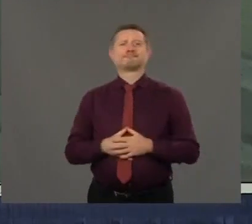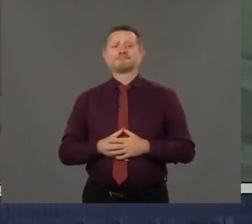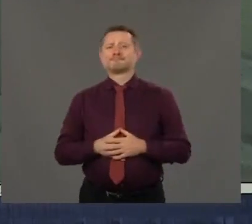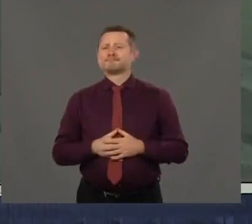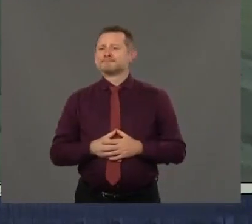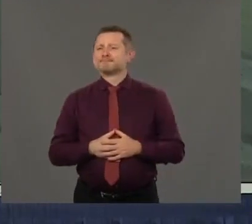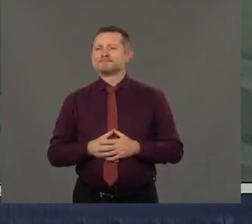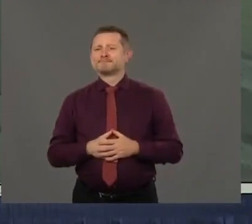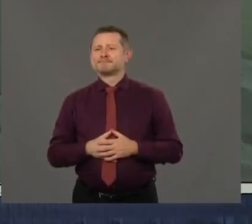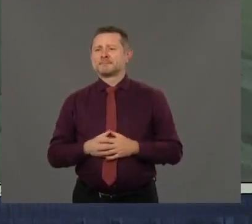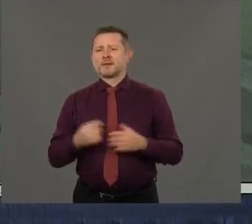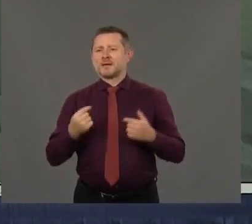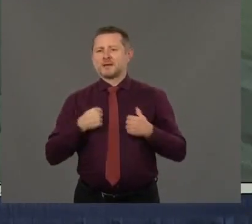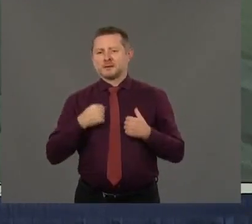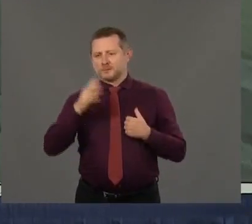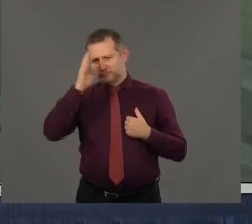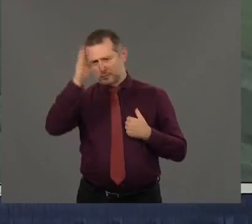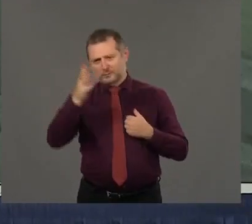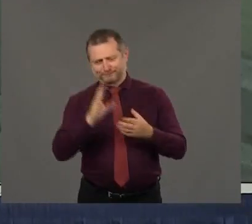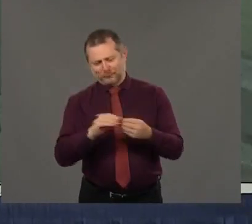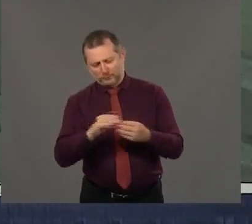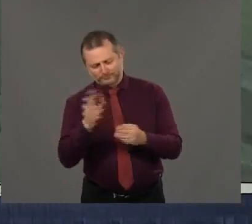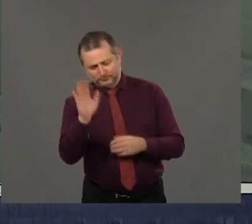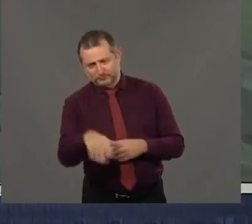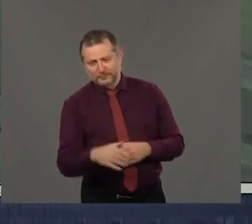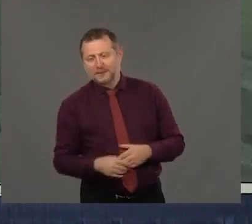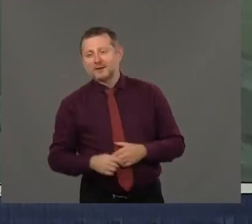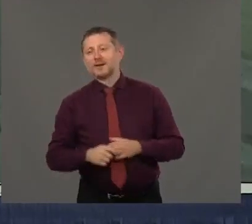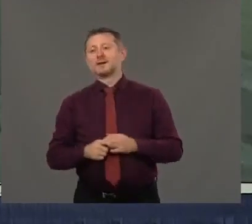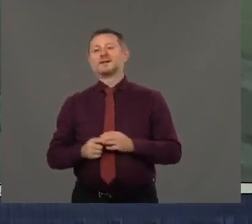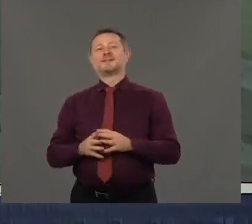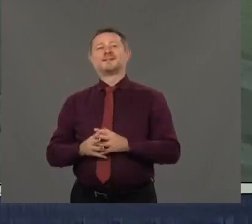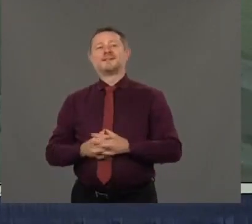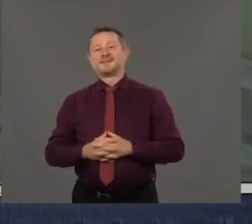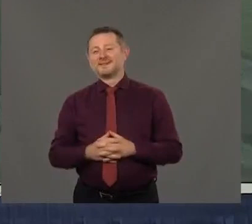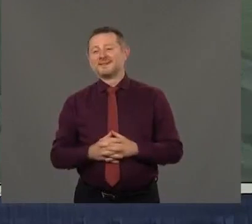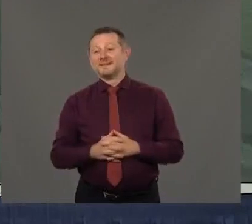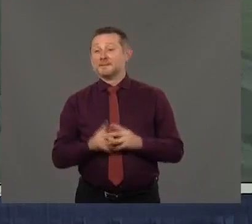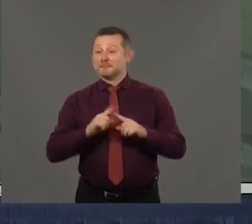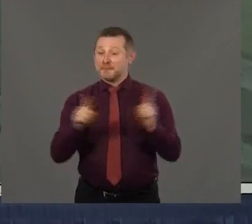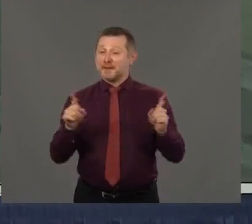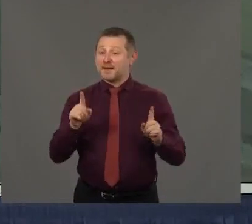None of that is true, by the way. But it is.